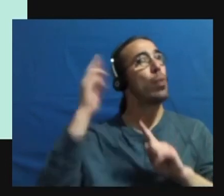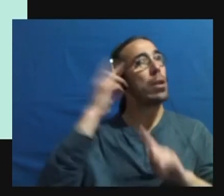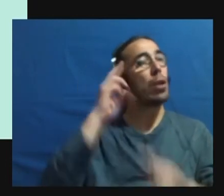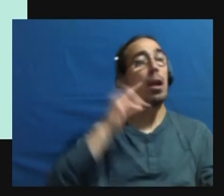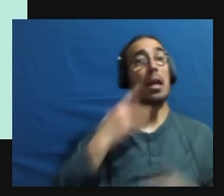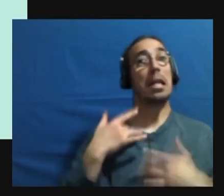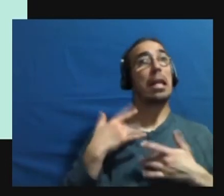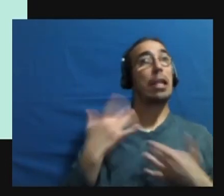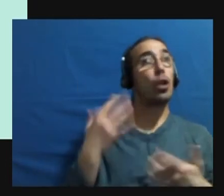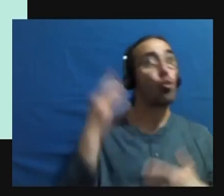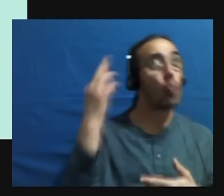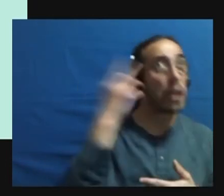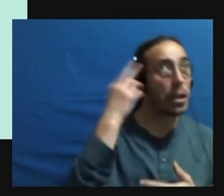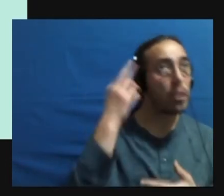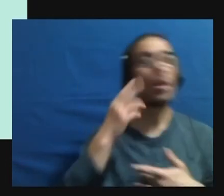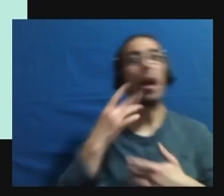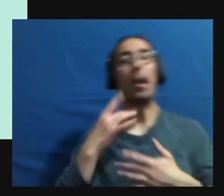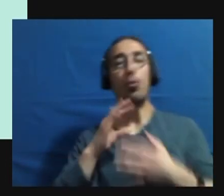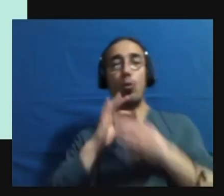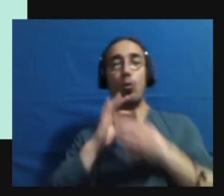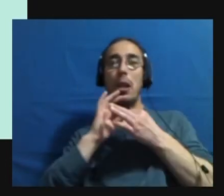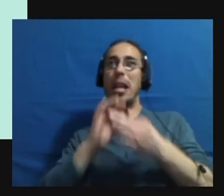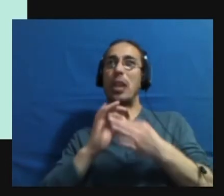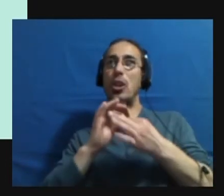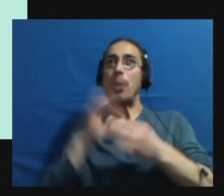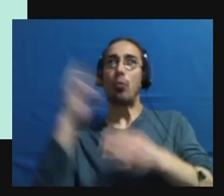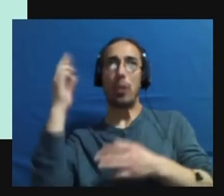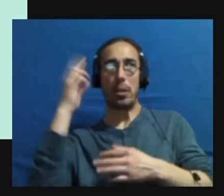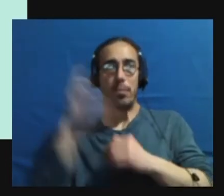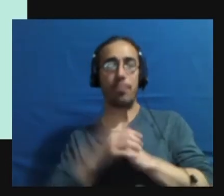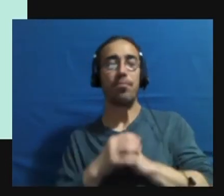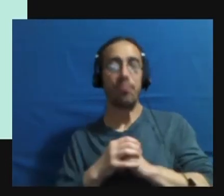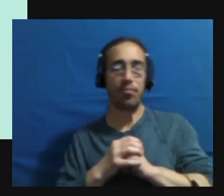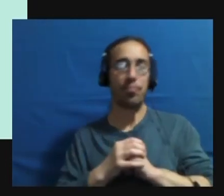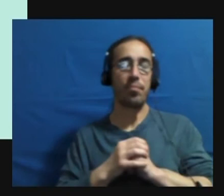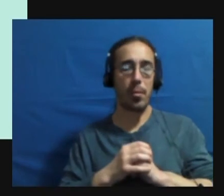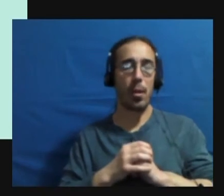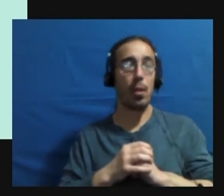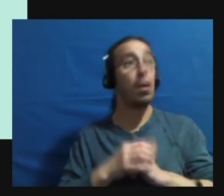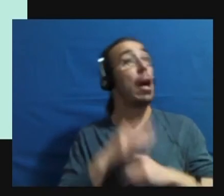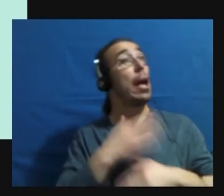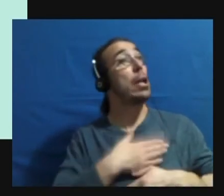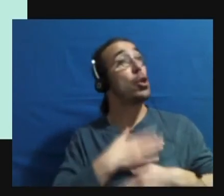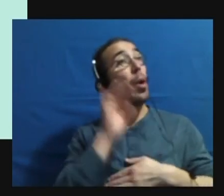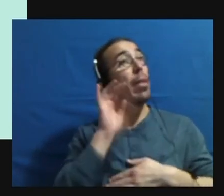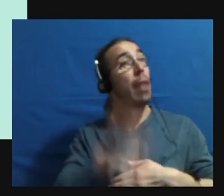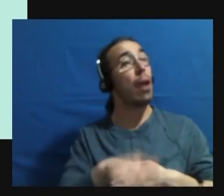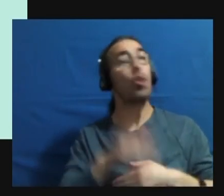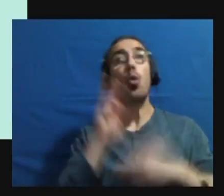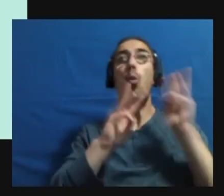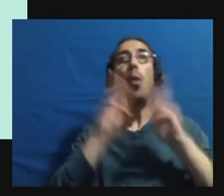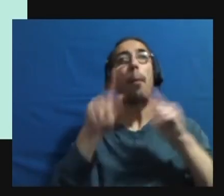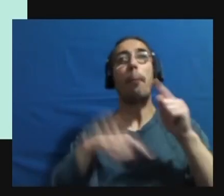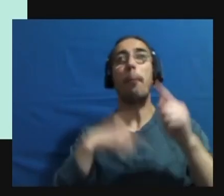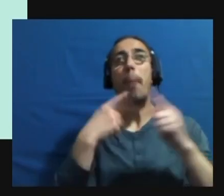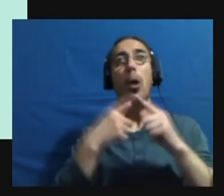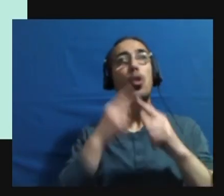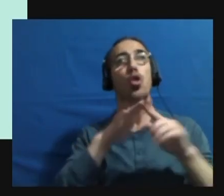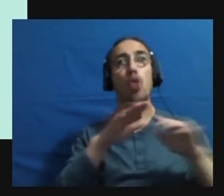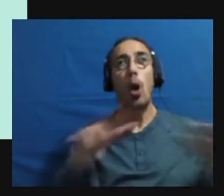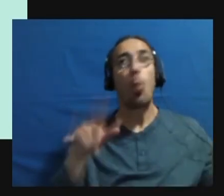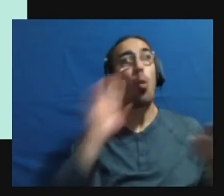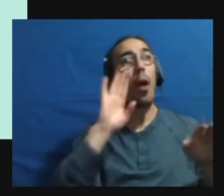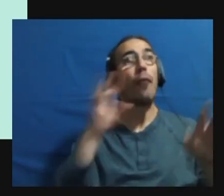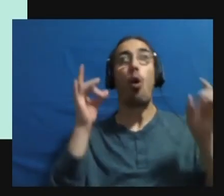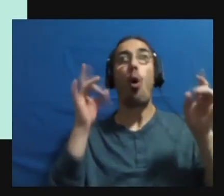brainstorm. Enjoy that. I mean, don't worry that your child is going to have a horrible life because